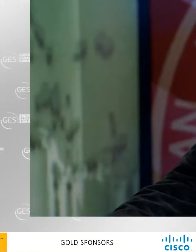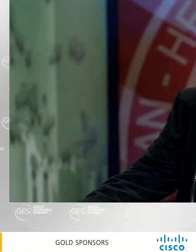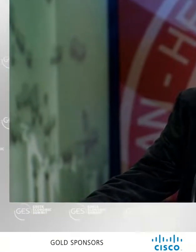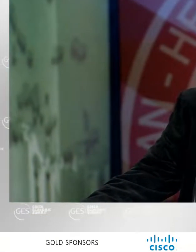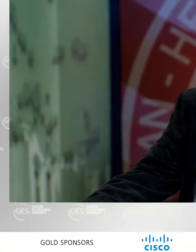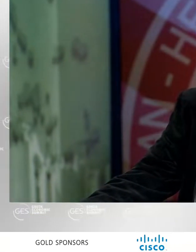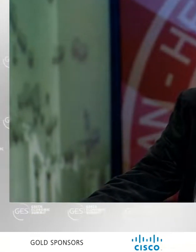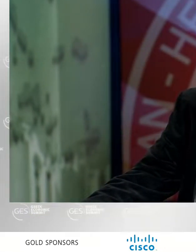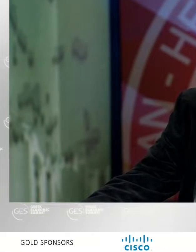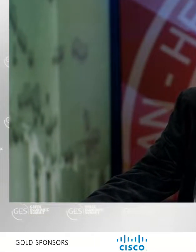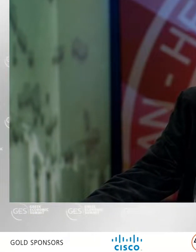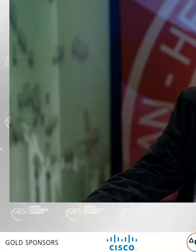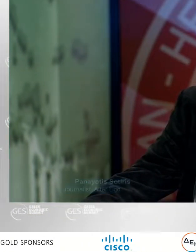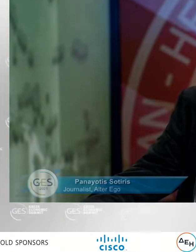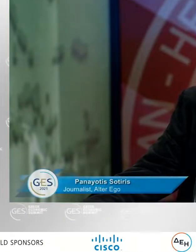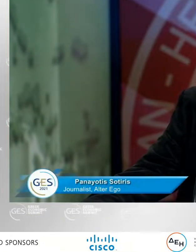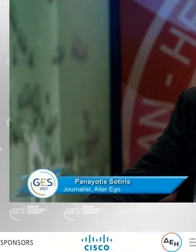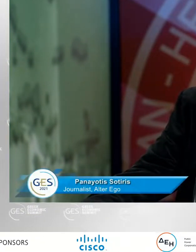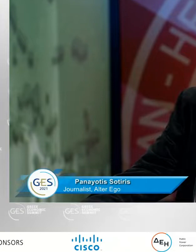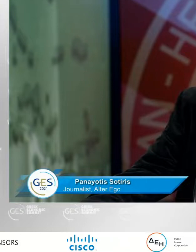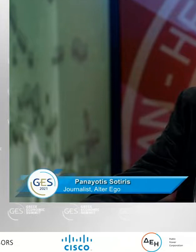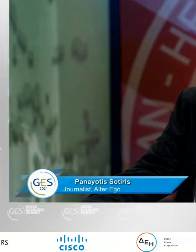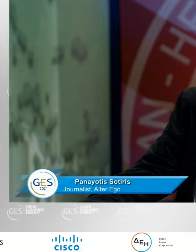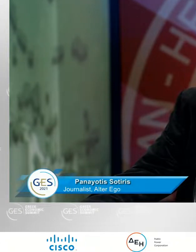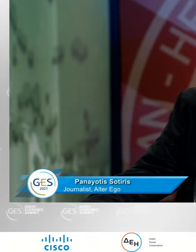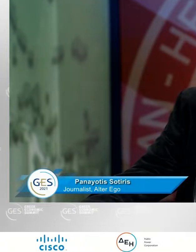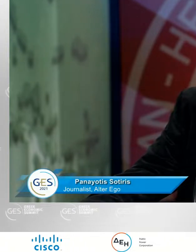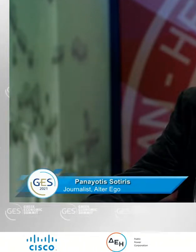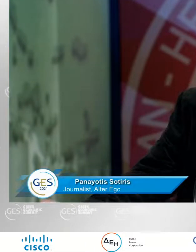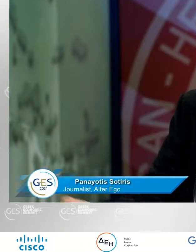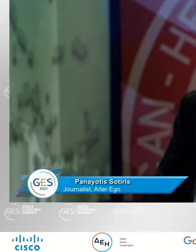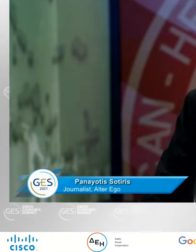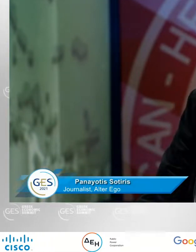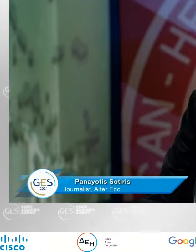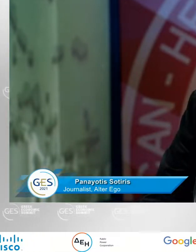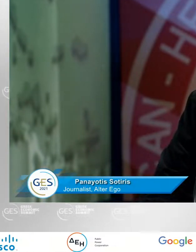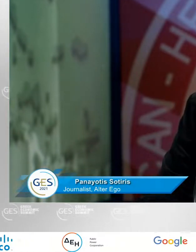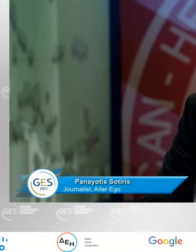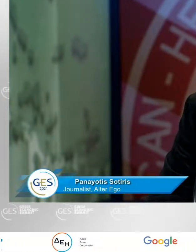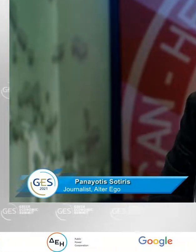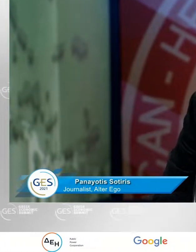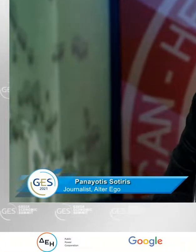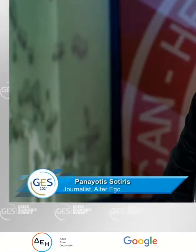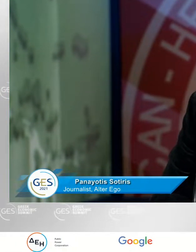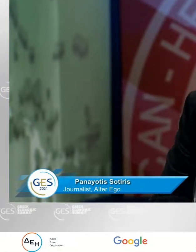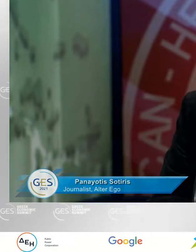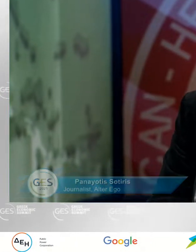Summit 2021. And we're really glad to have with us